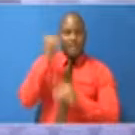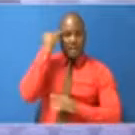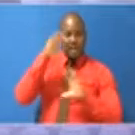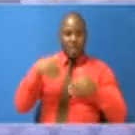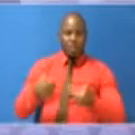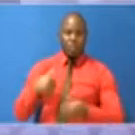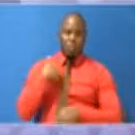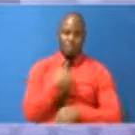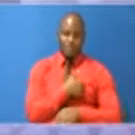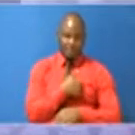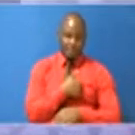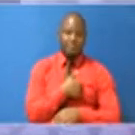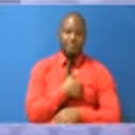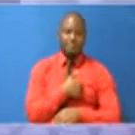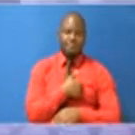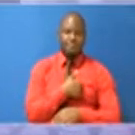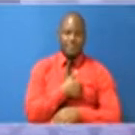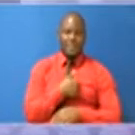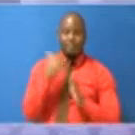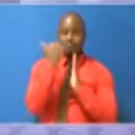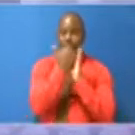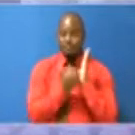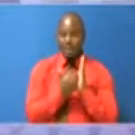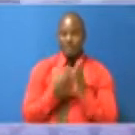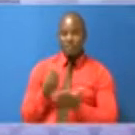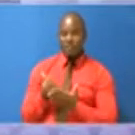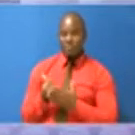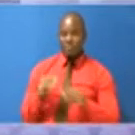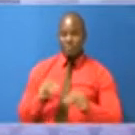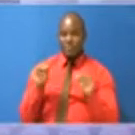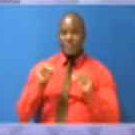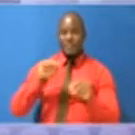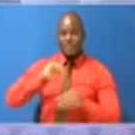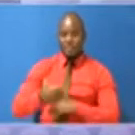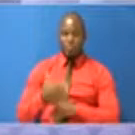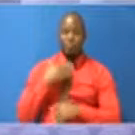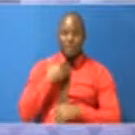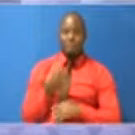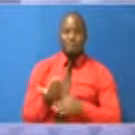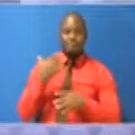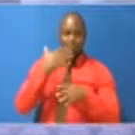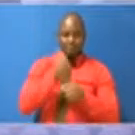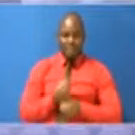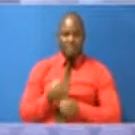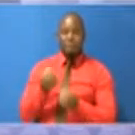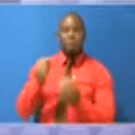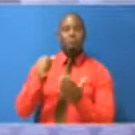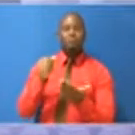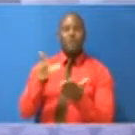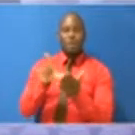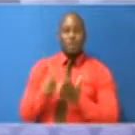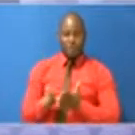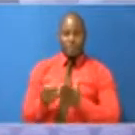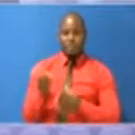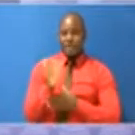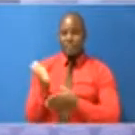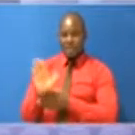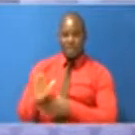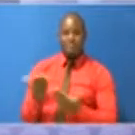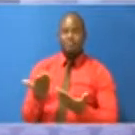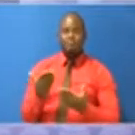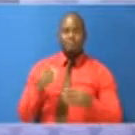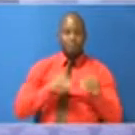we actually you know um structure our financing model for the city so we're going to restructure the debt move to concessional loans